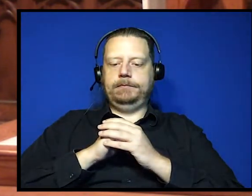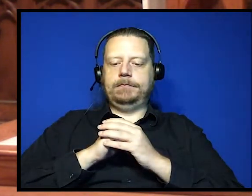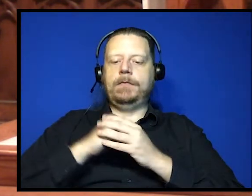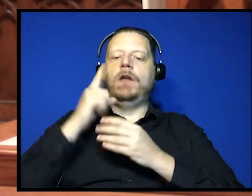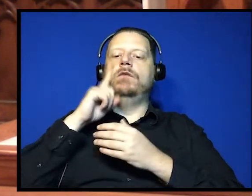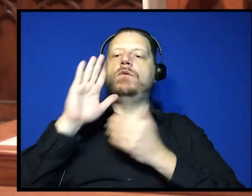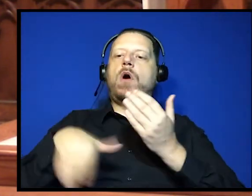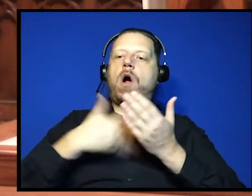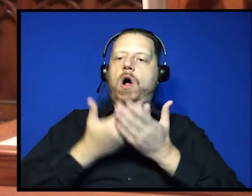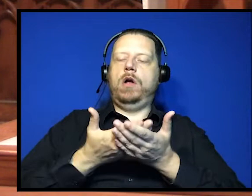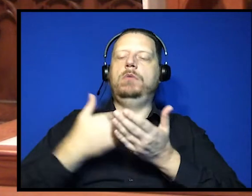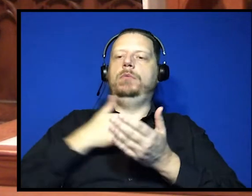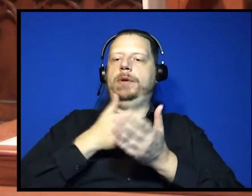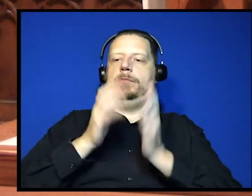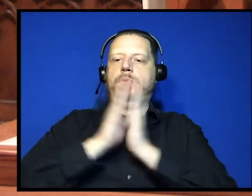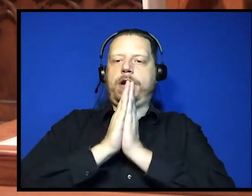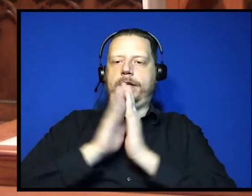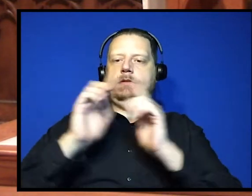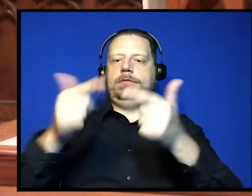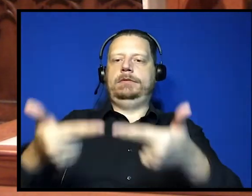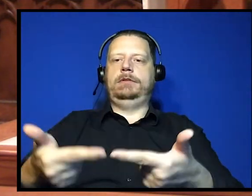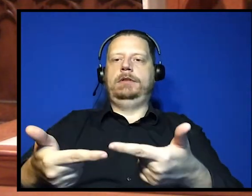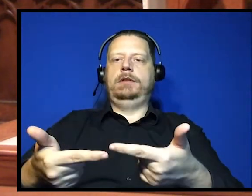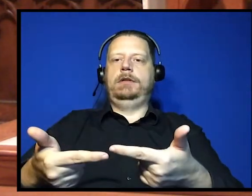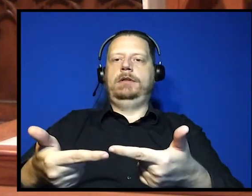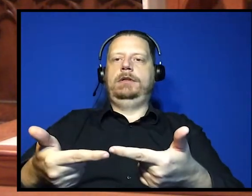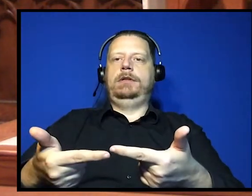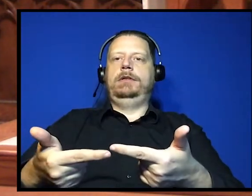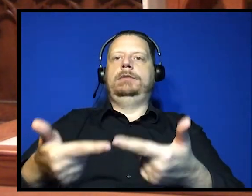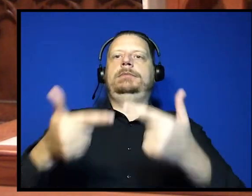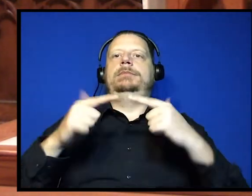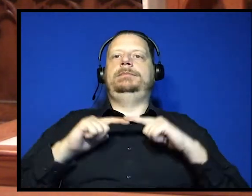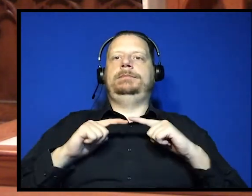For these, we pray to the Lord. Lord, hear our prayer.